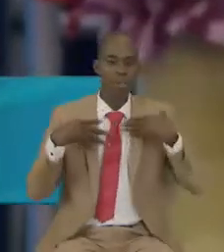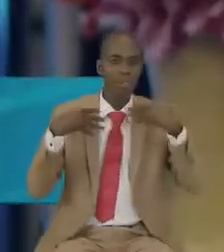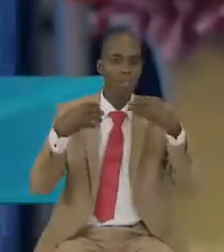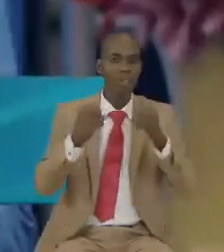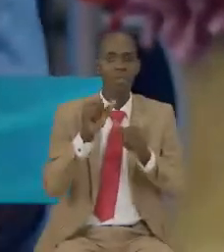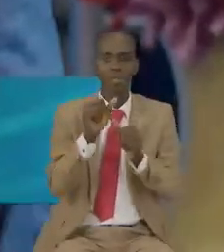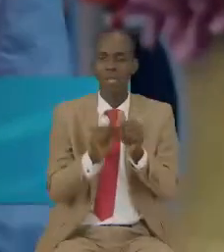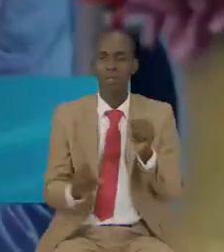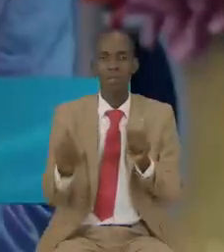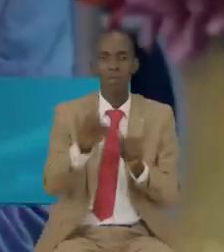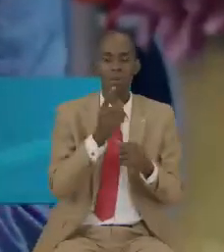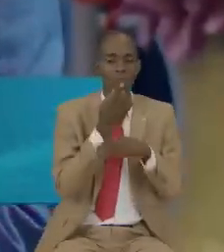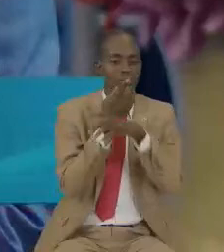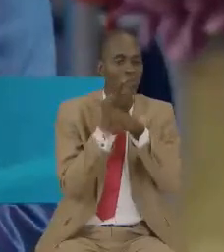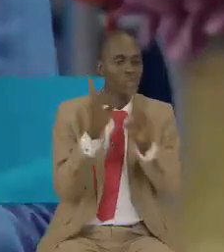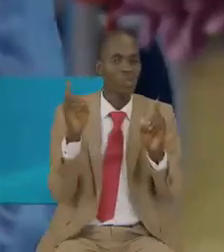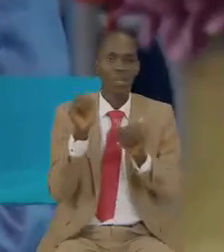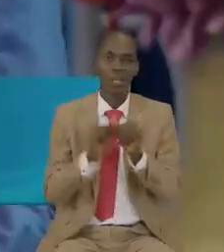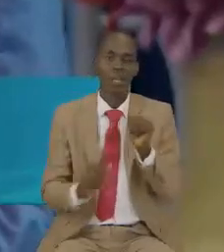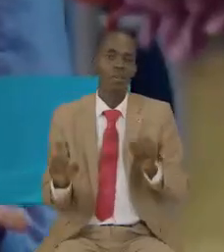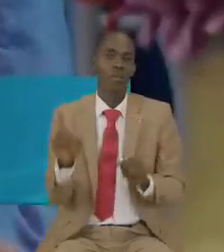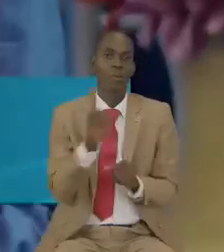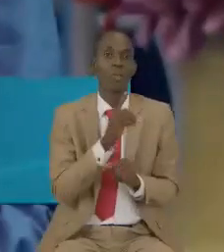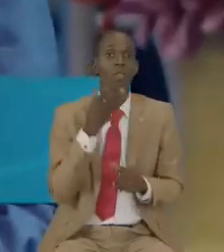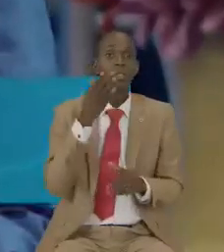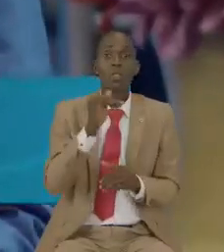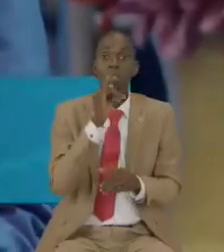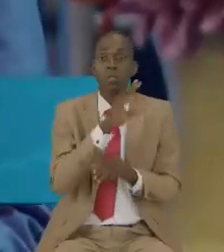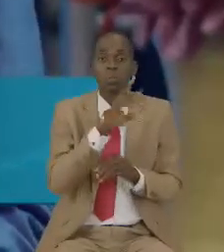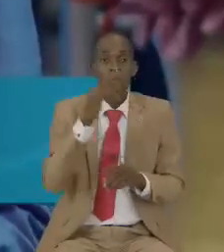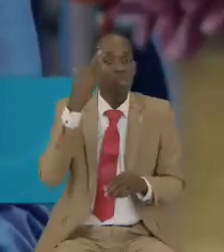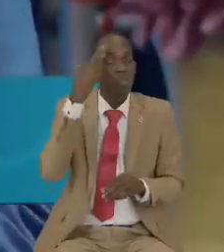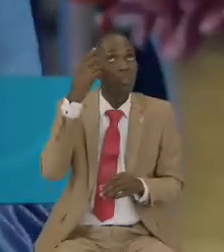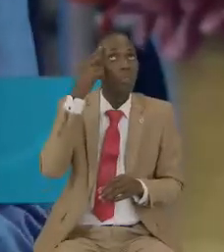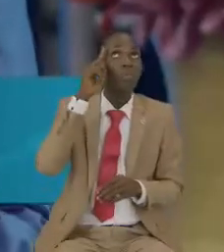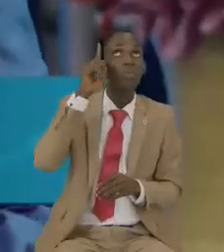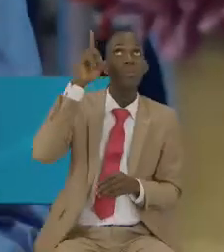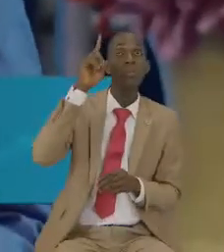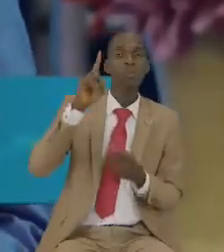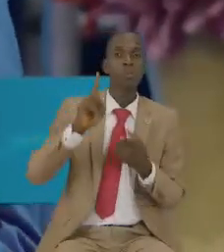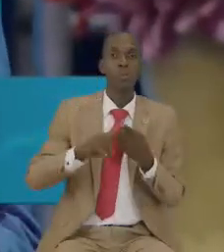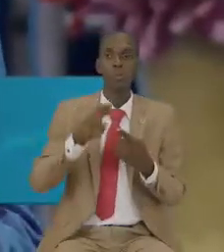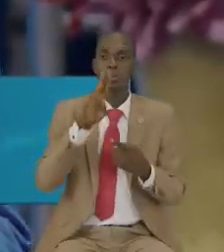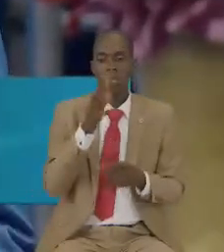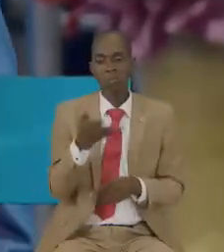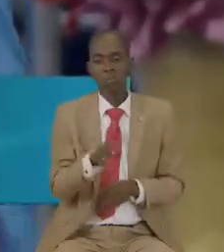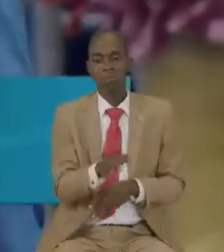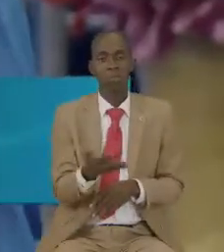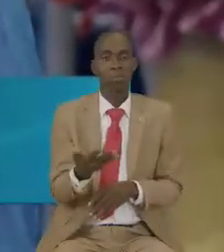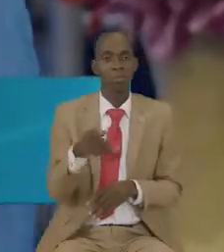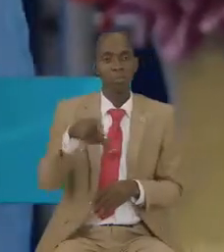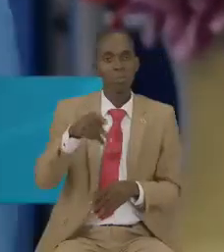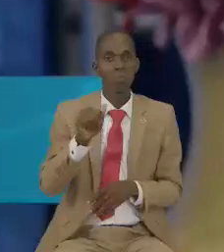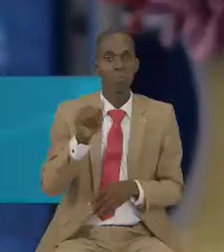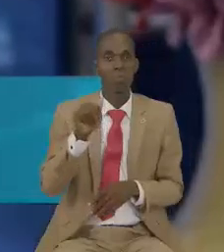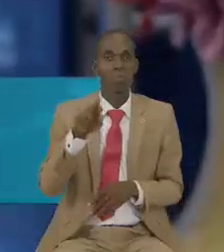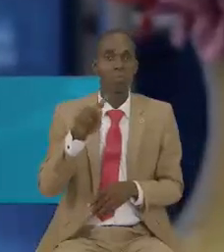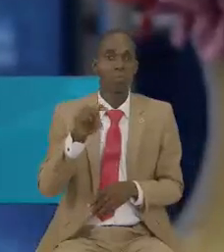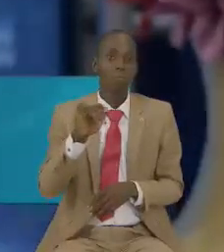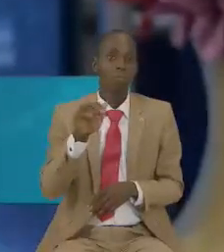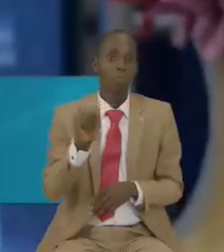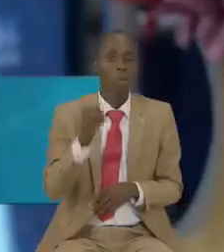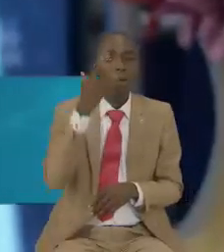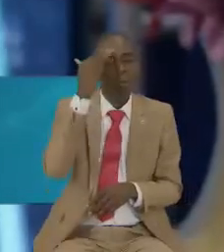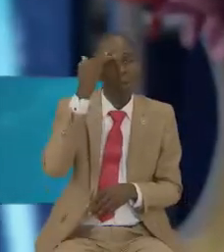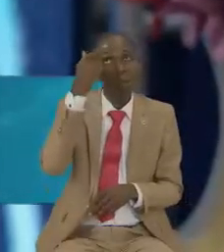He delivers everyone. There's no reason for Him to be partial. Why? He came for the